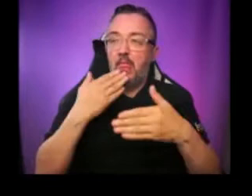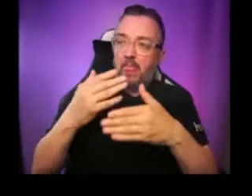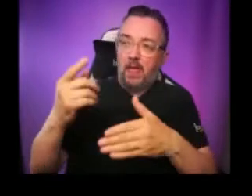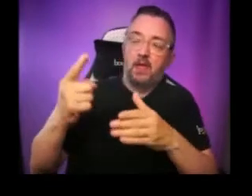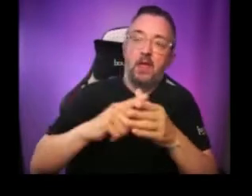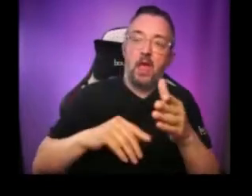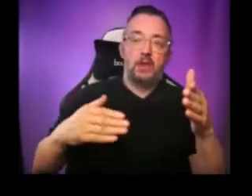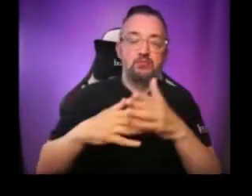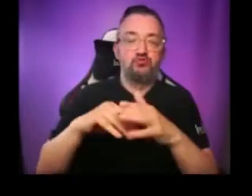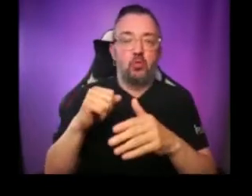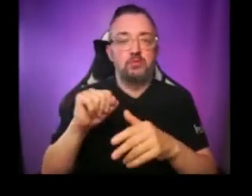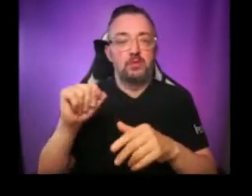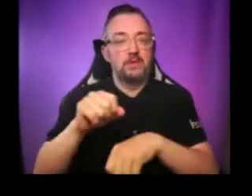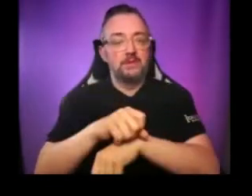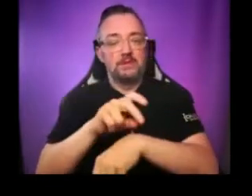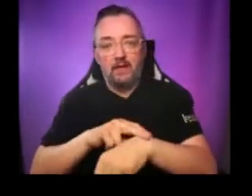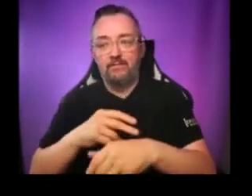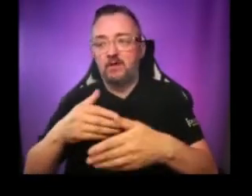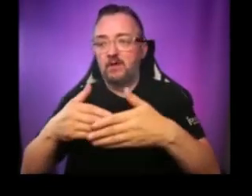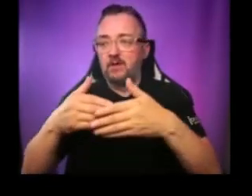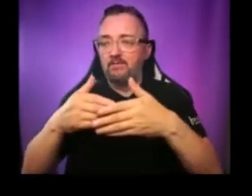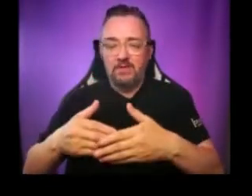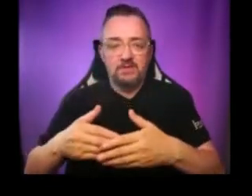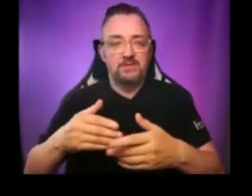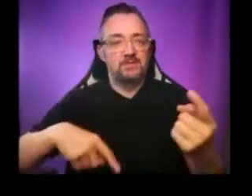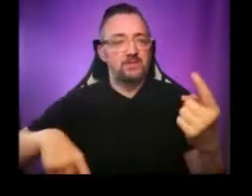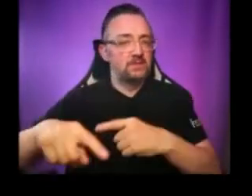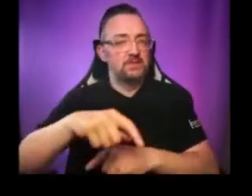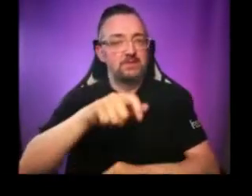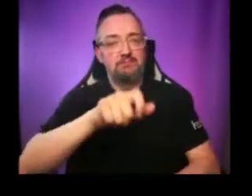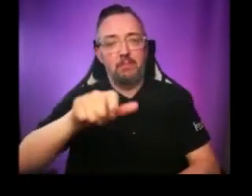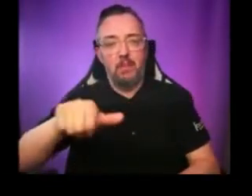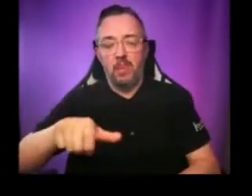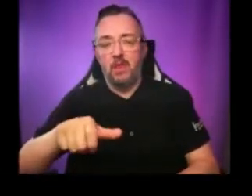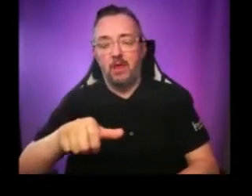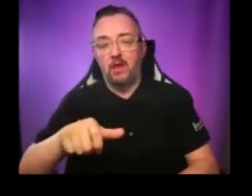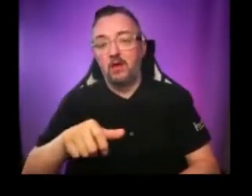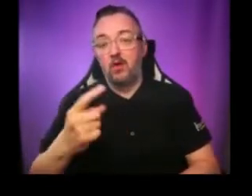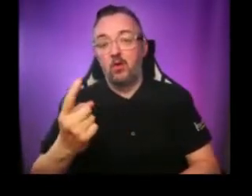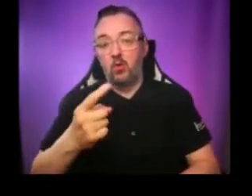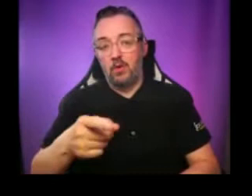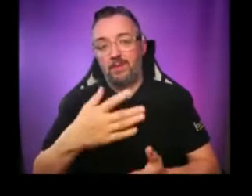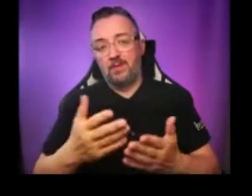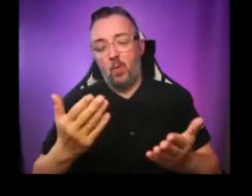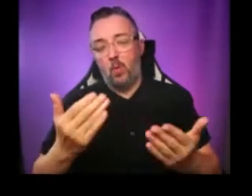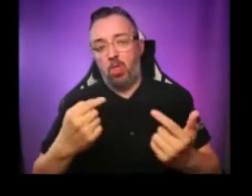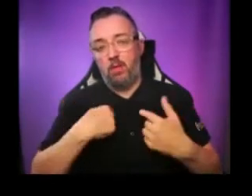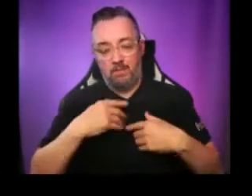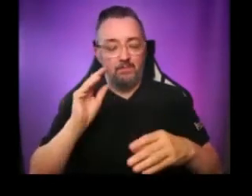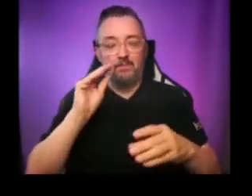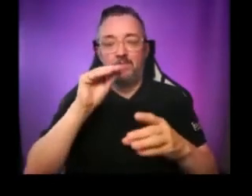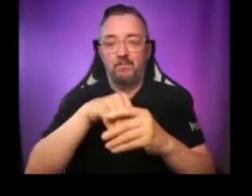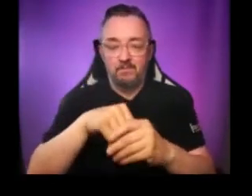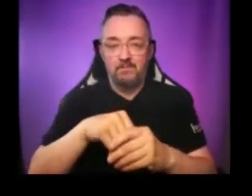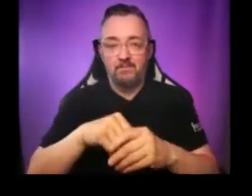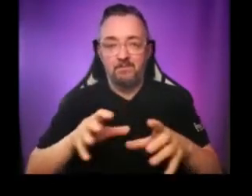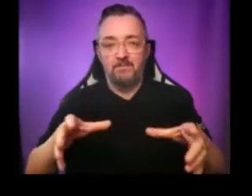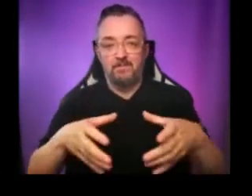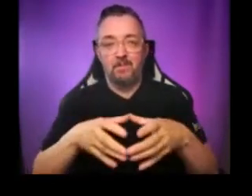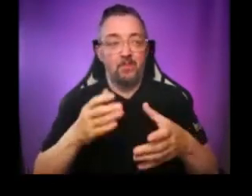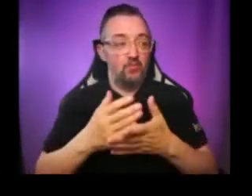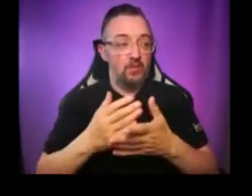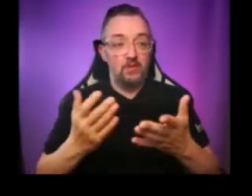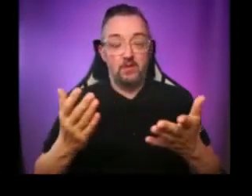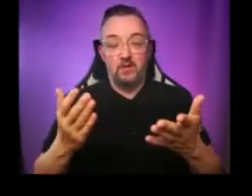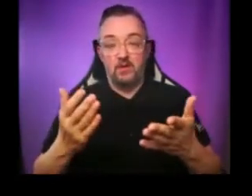the staff and the friends and stakeholders of Alzheimer Scotland who have welcomed us so warmly over the past year. It has been, for obvious